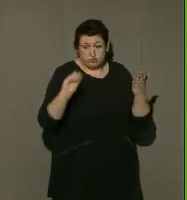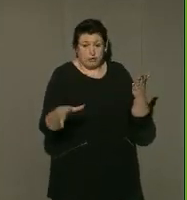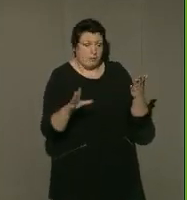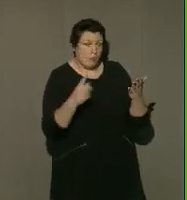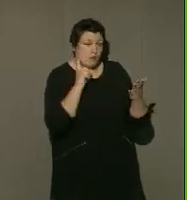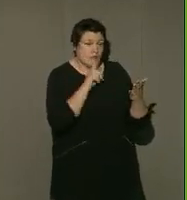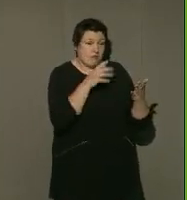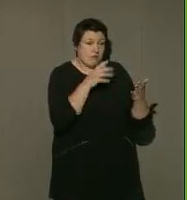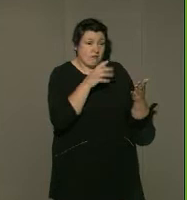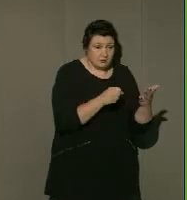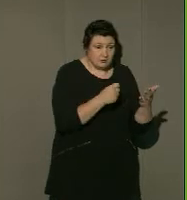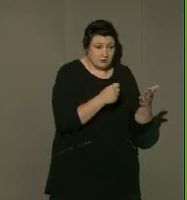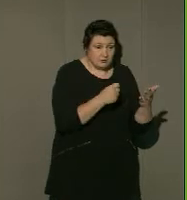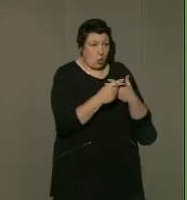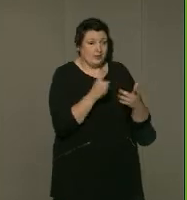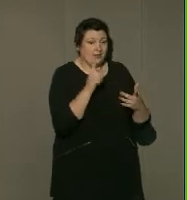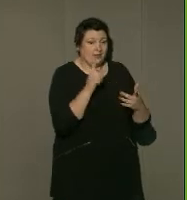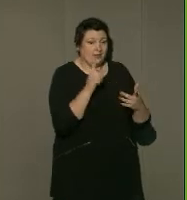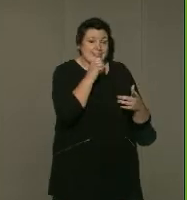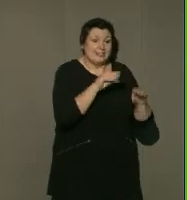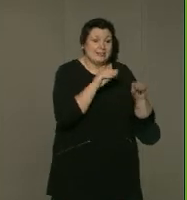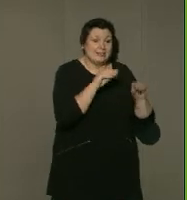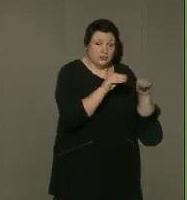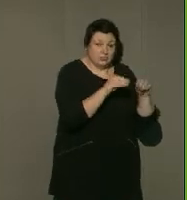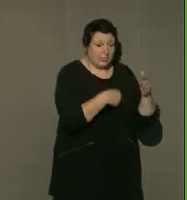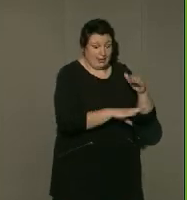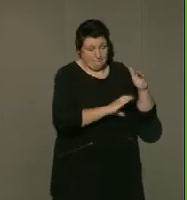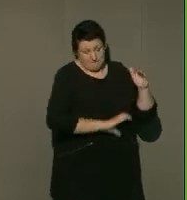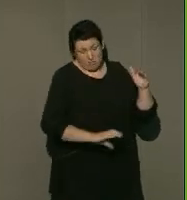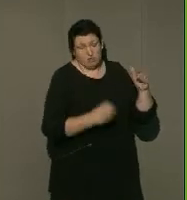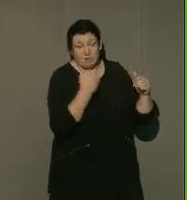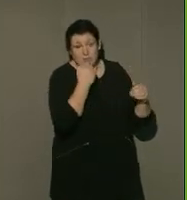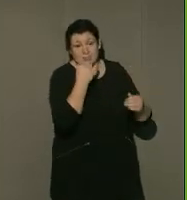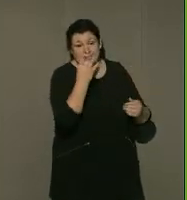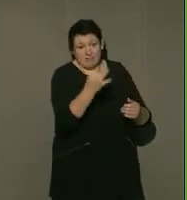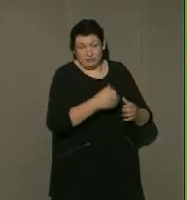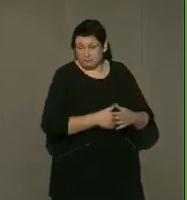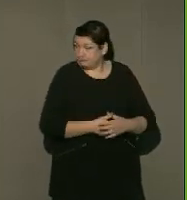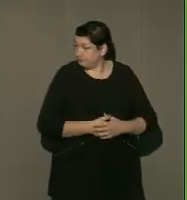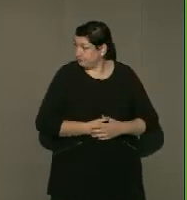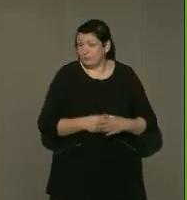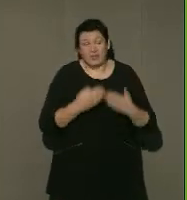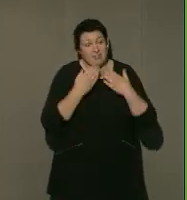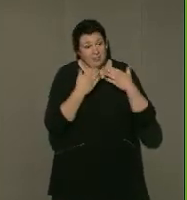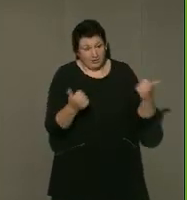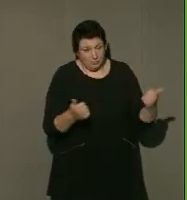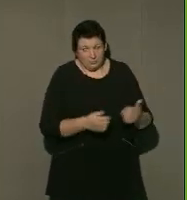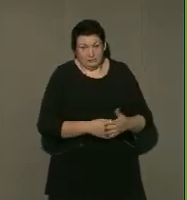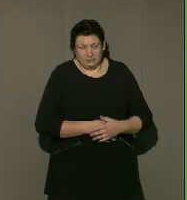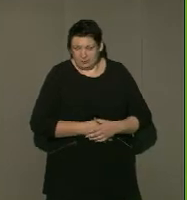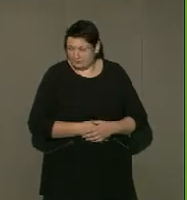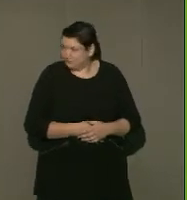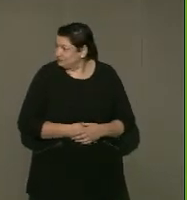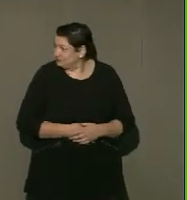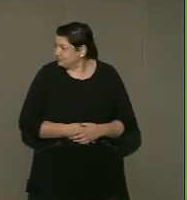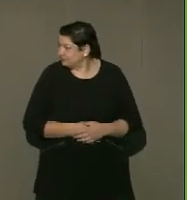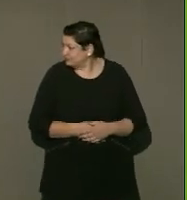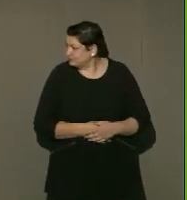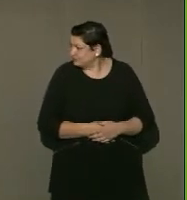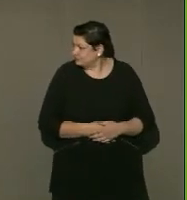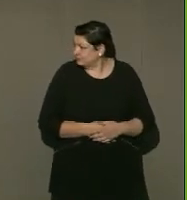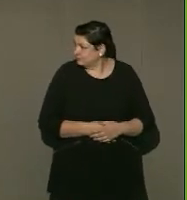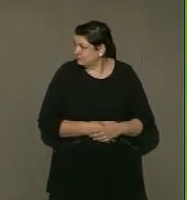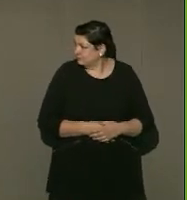the context of sex education in paragraph 7. Thank you. Thank you.